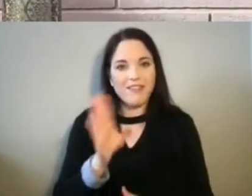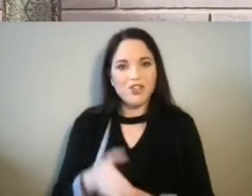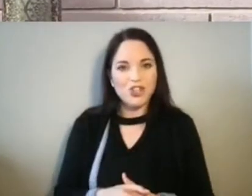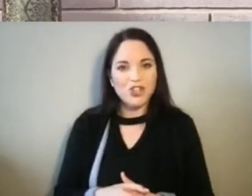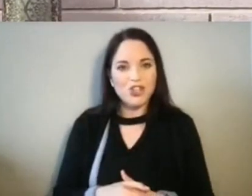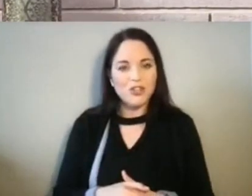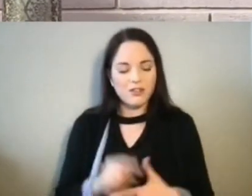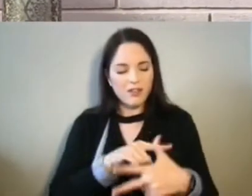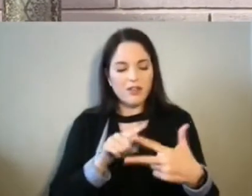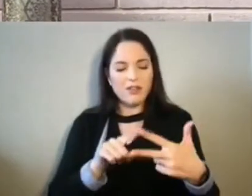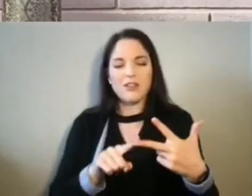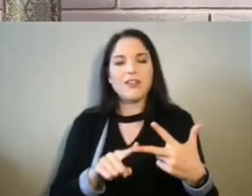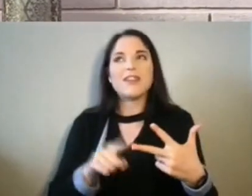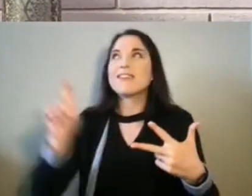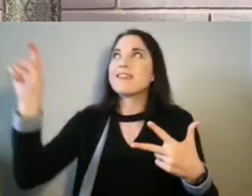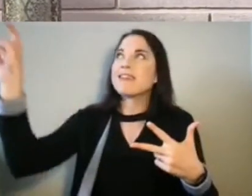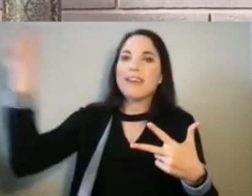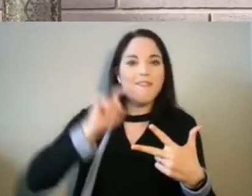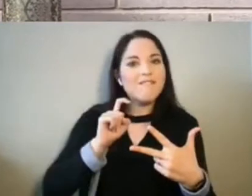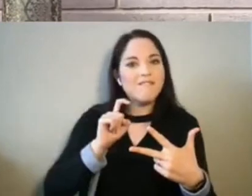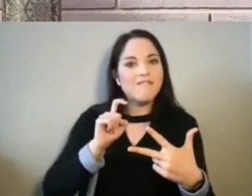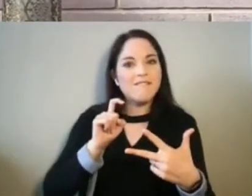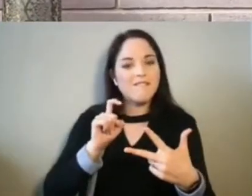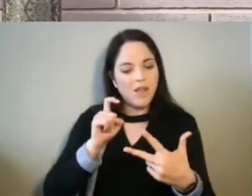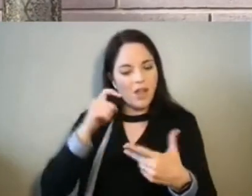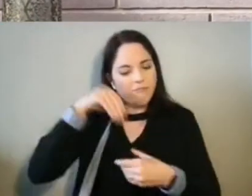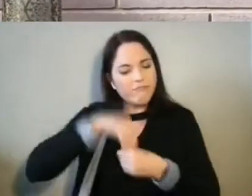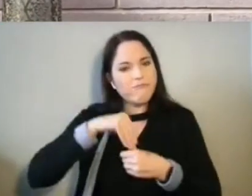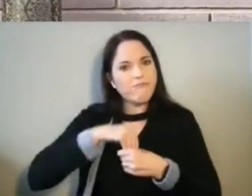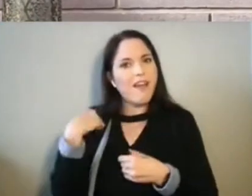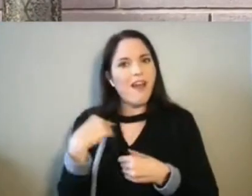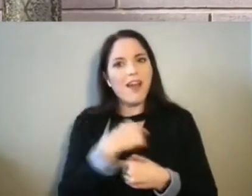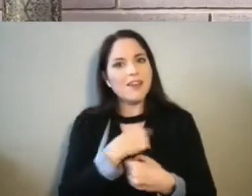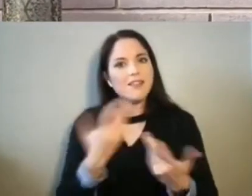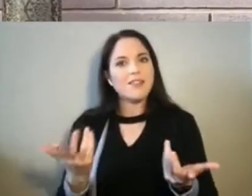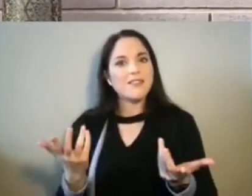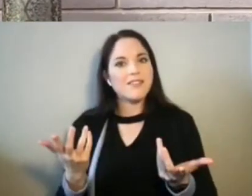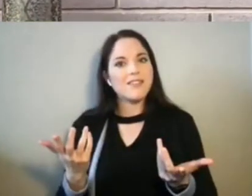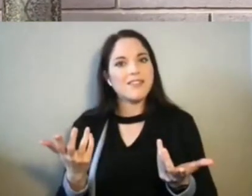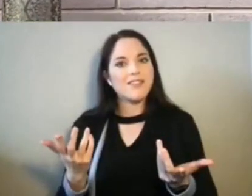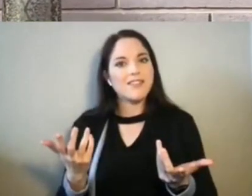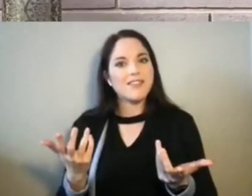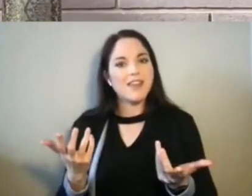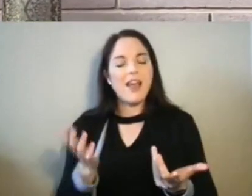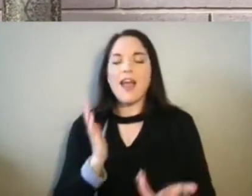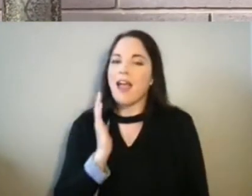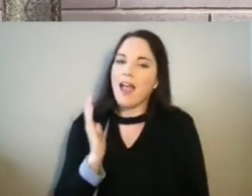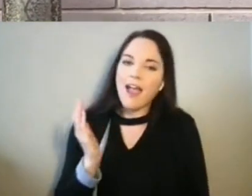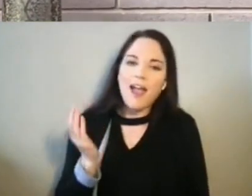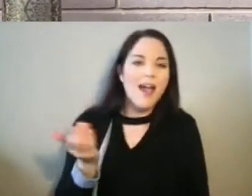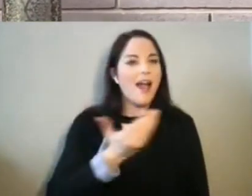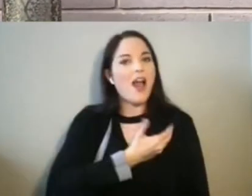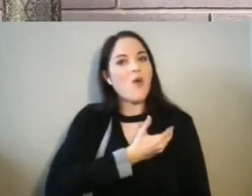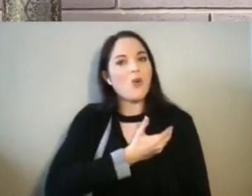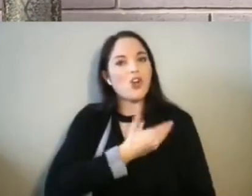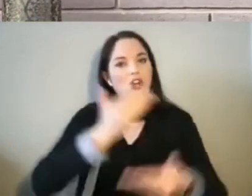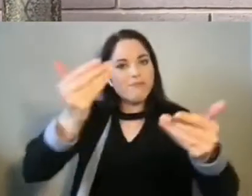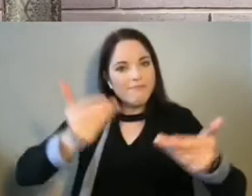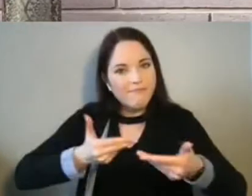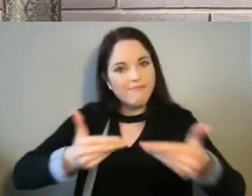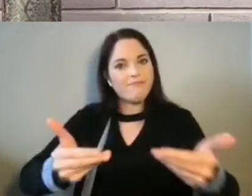and this peace to the world through border-free spirit, free to live and